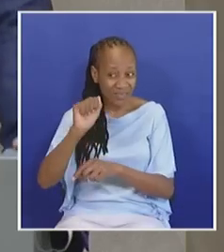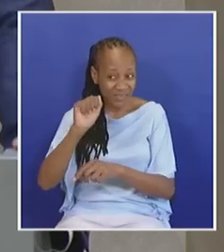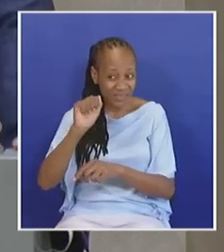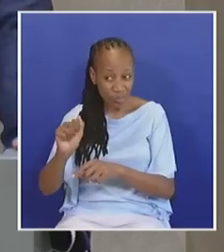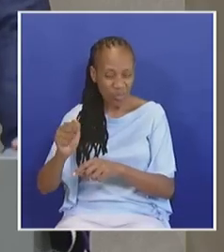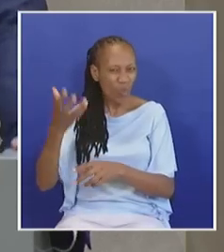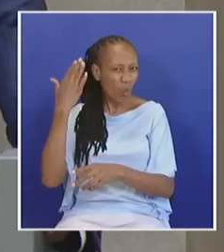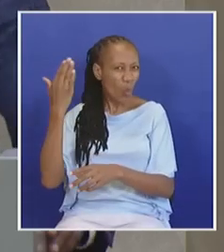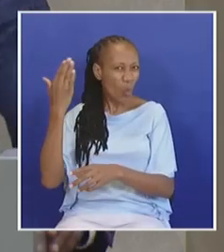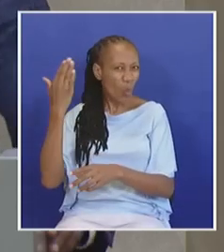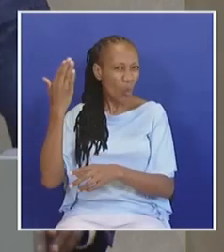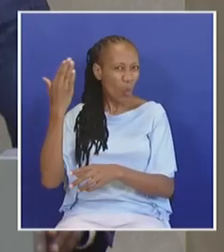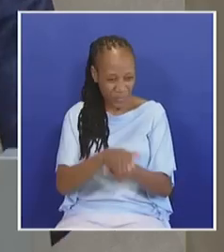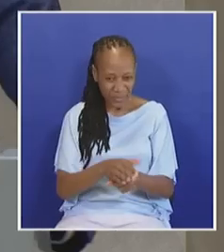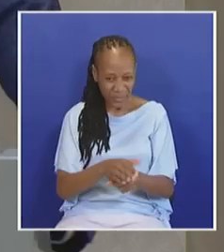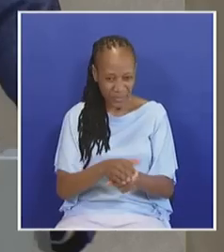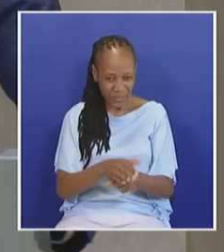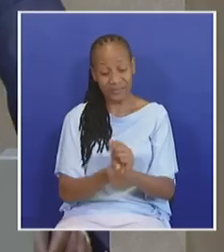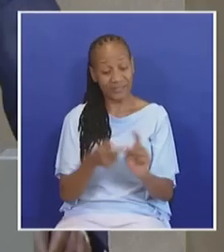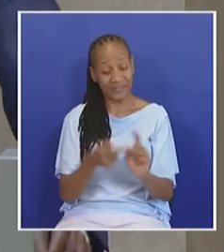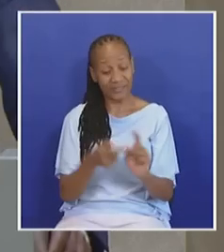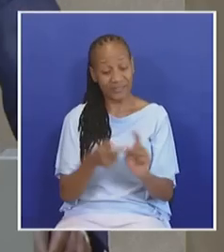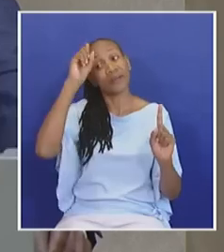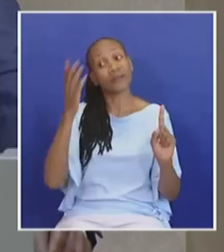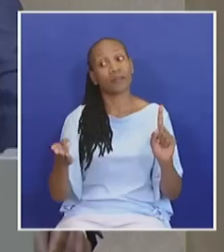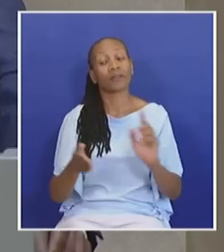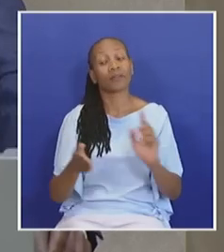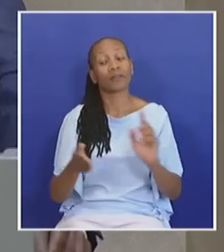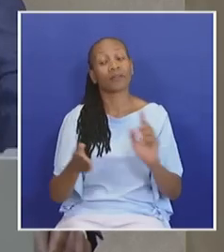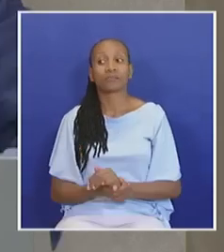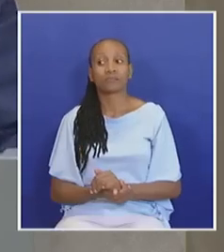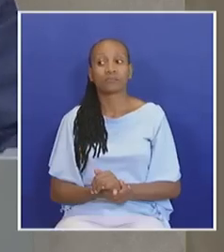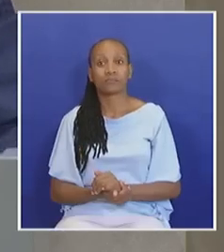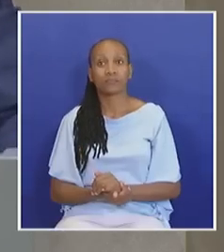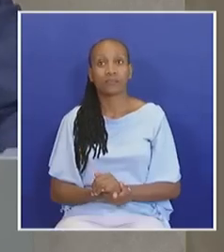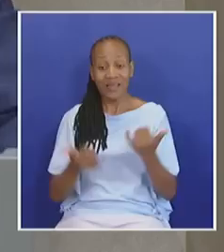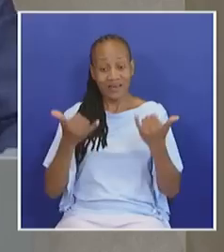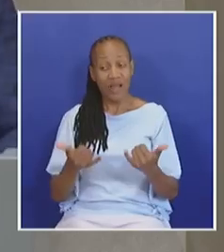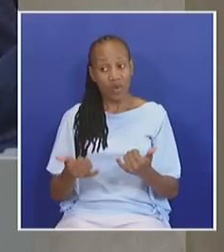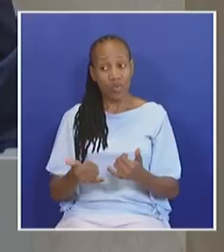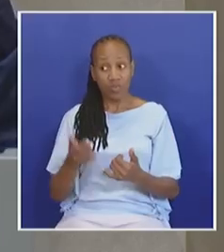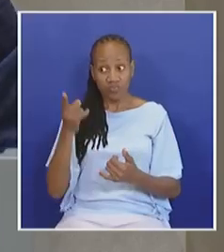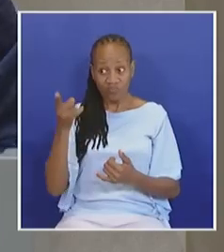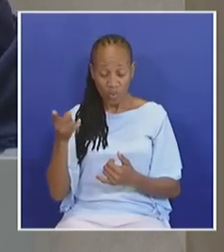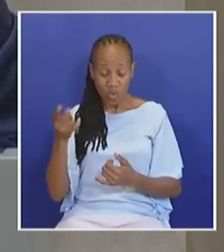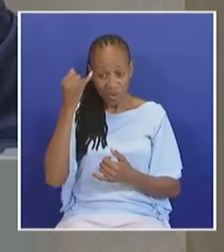thing, fighting racism. The declaration that you came up with, it's really